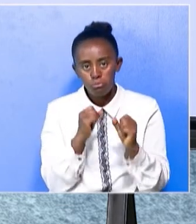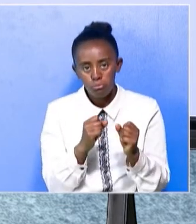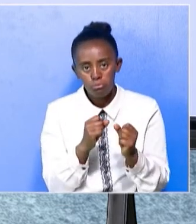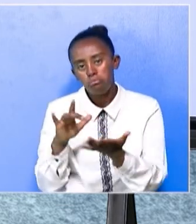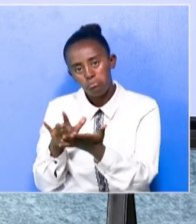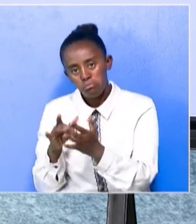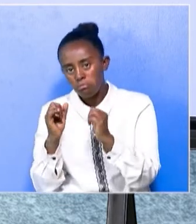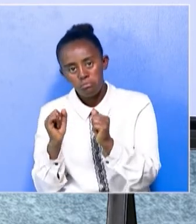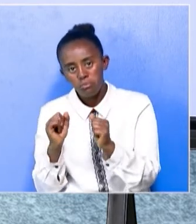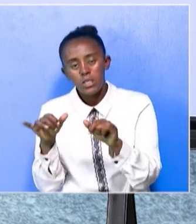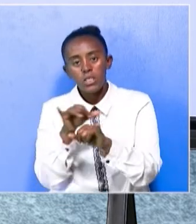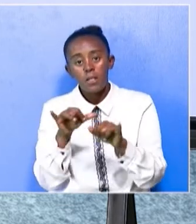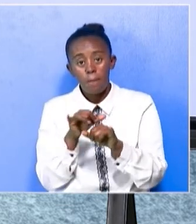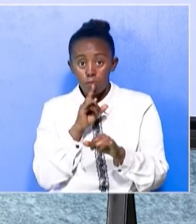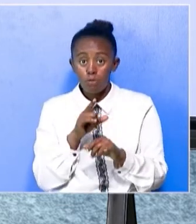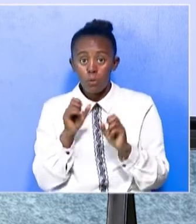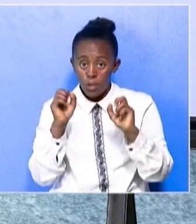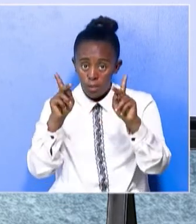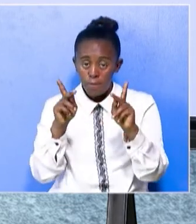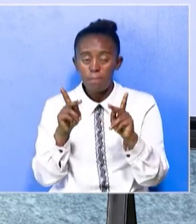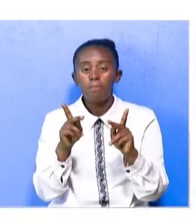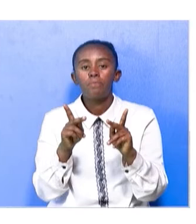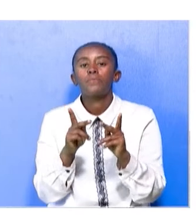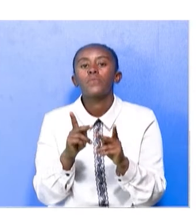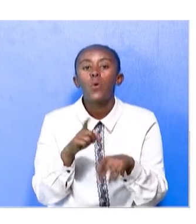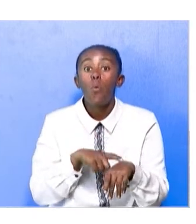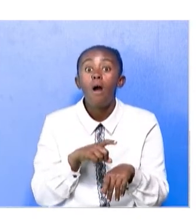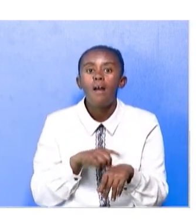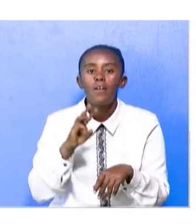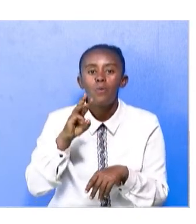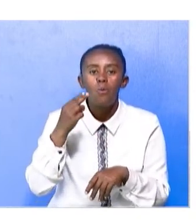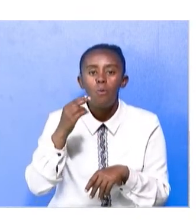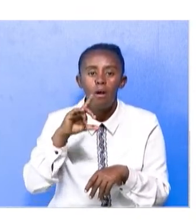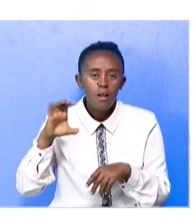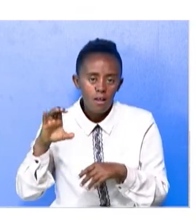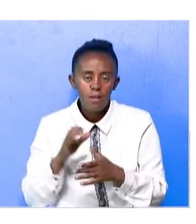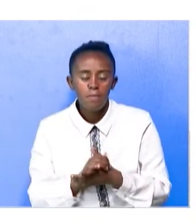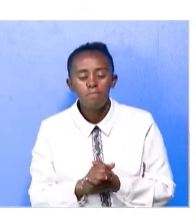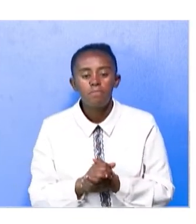the beginning. The same is true, okay? Yeah. While